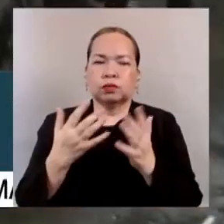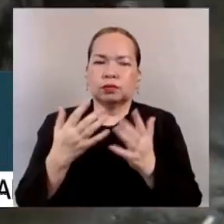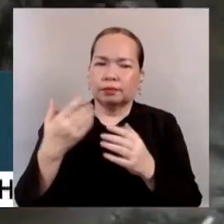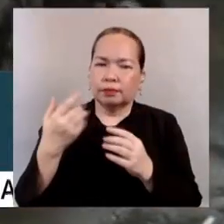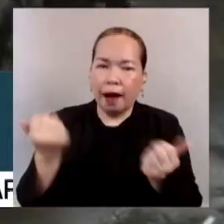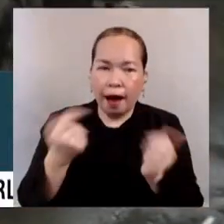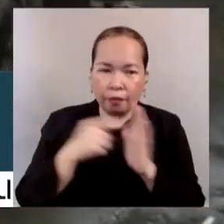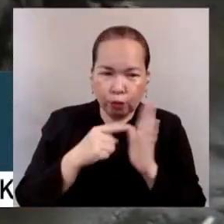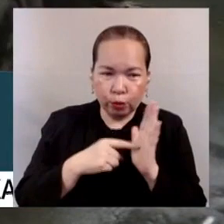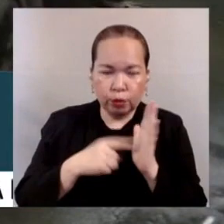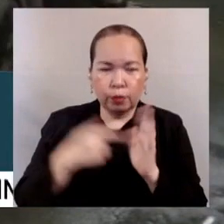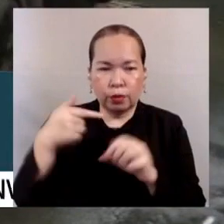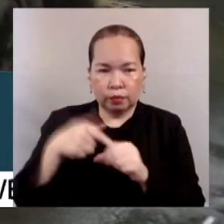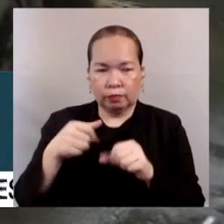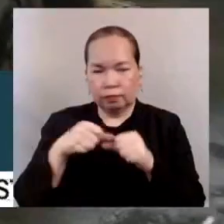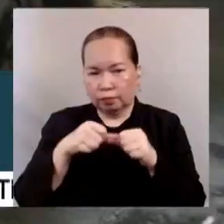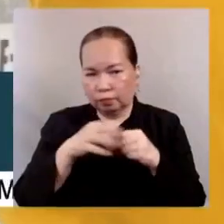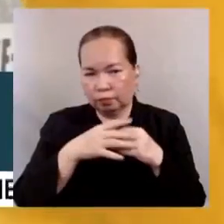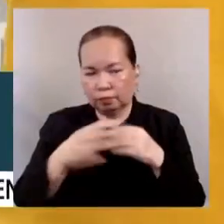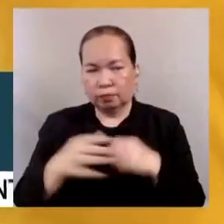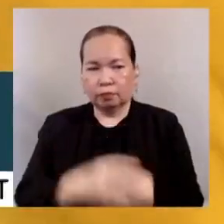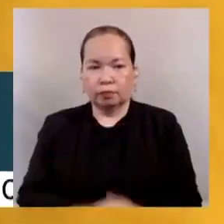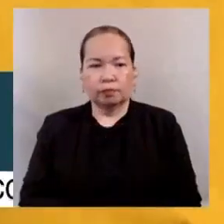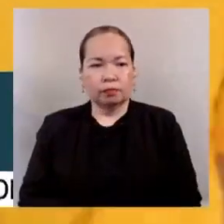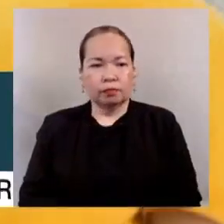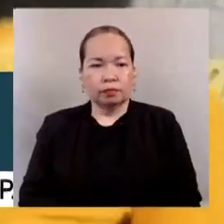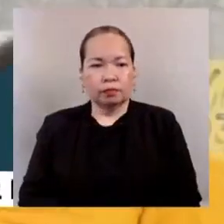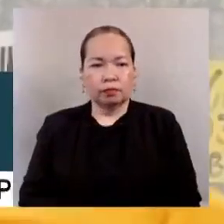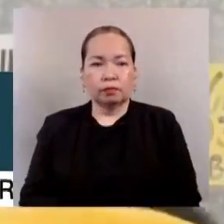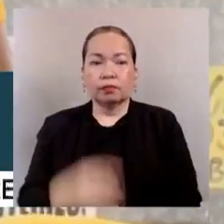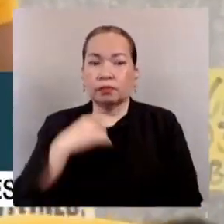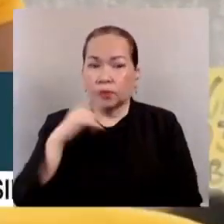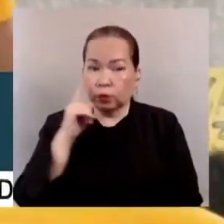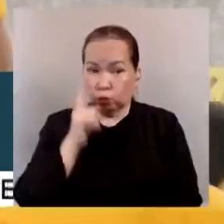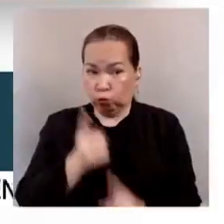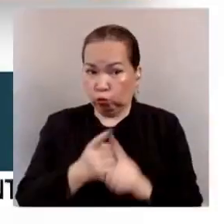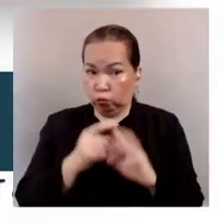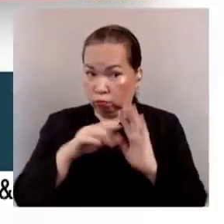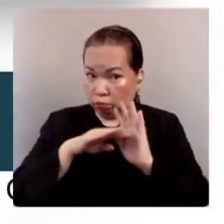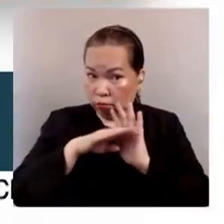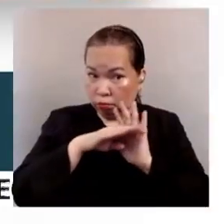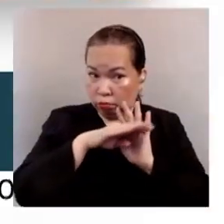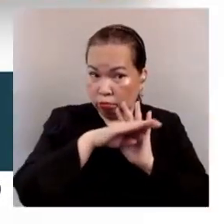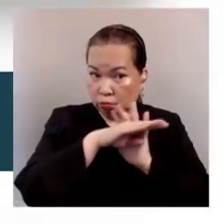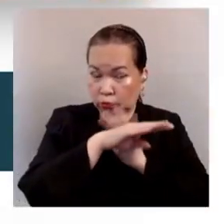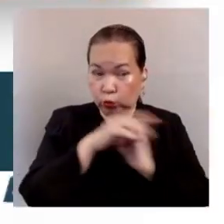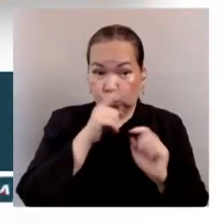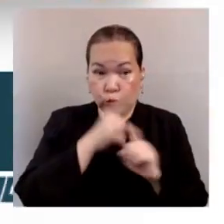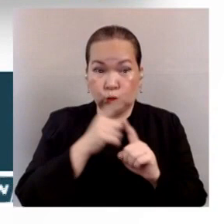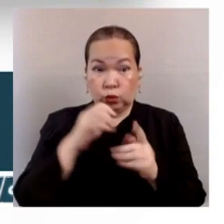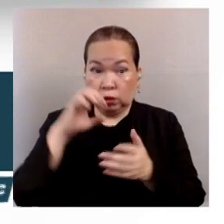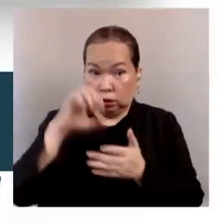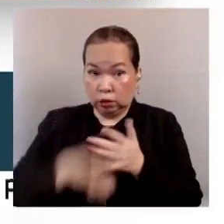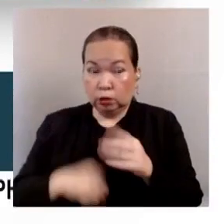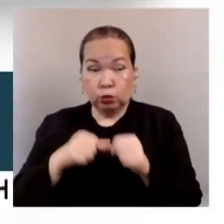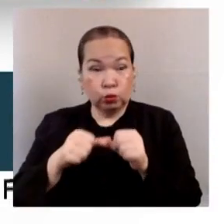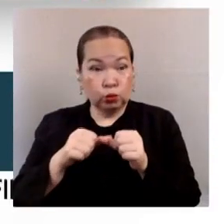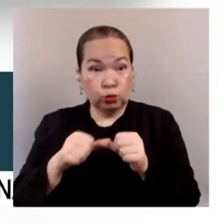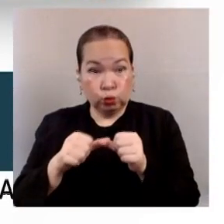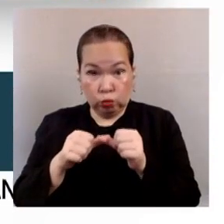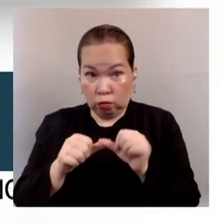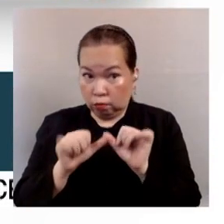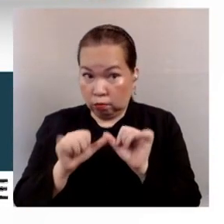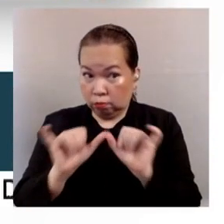Wala namang problema ba yun? Pero gaano ba ka-stabilize yung magiging presyo na yan? Kung yung ba talagang tatagal na sa presyo na yan, kailangan natin